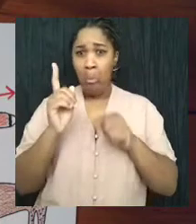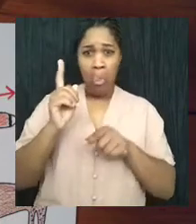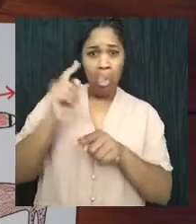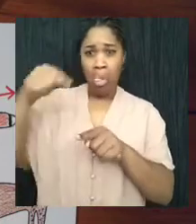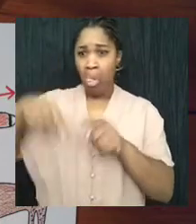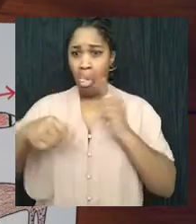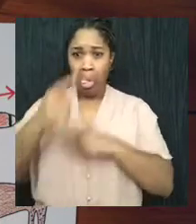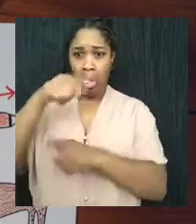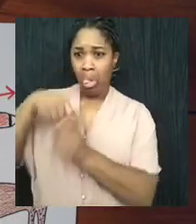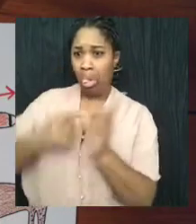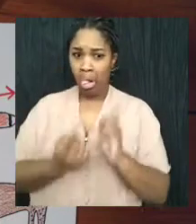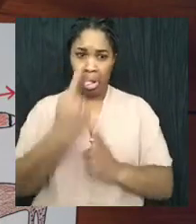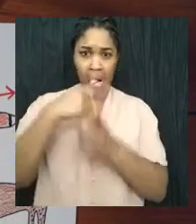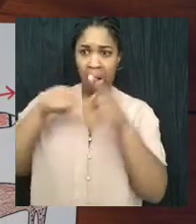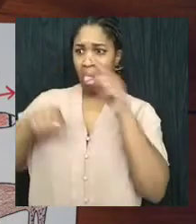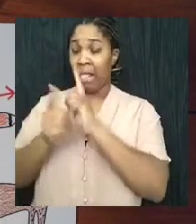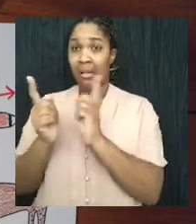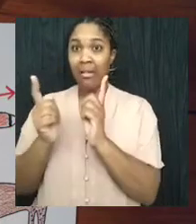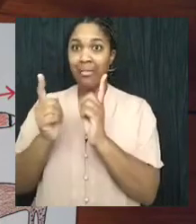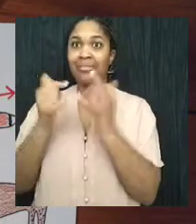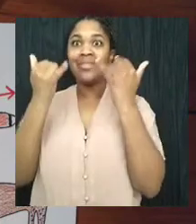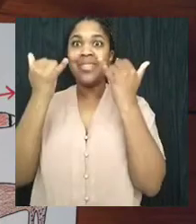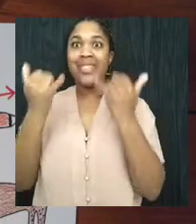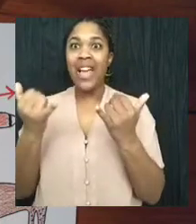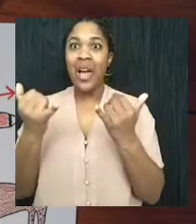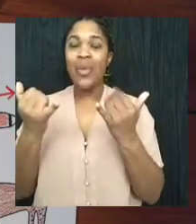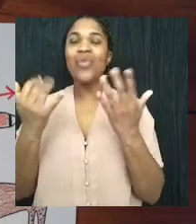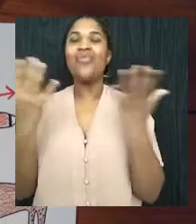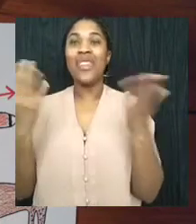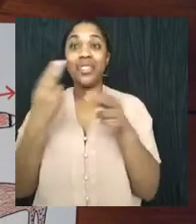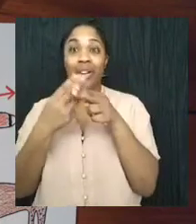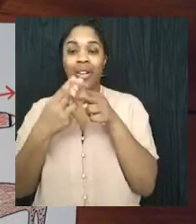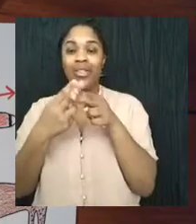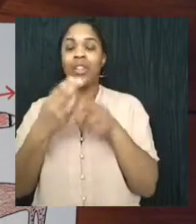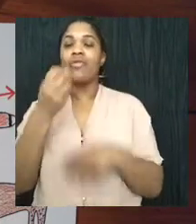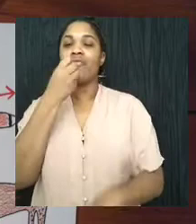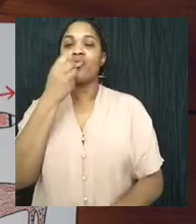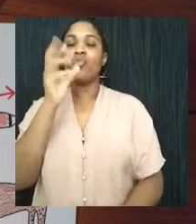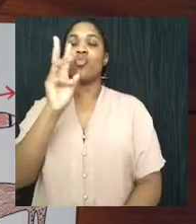directions. Now you have drawn a food web.